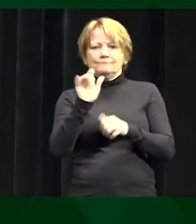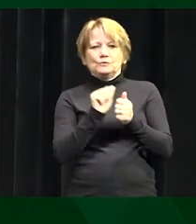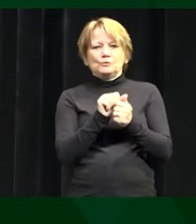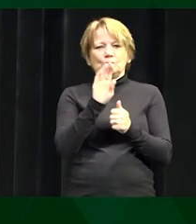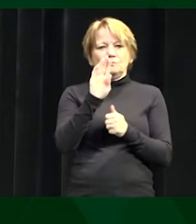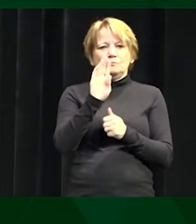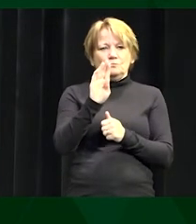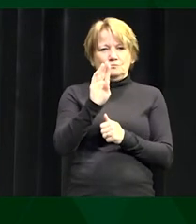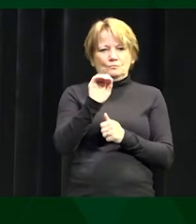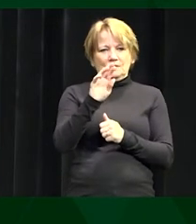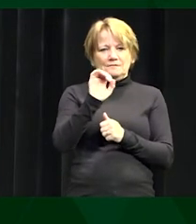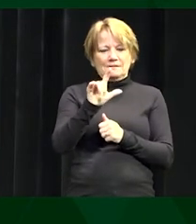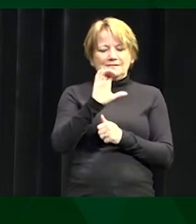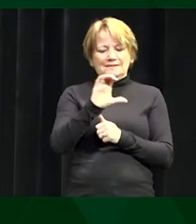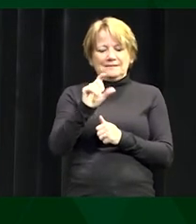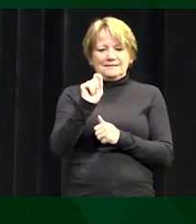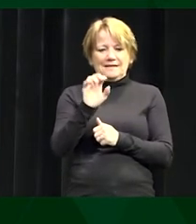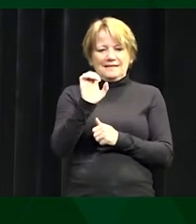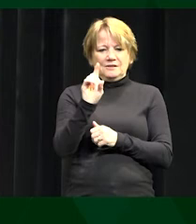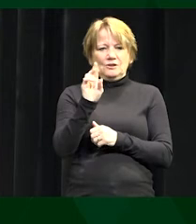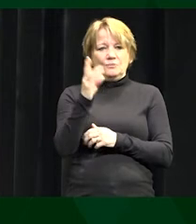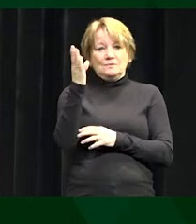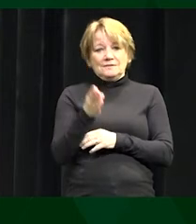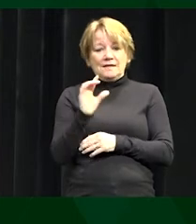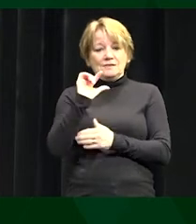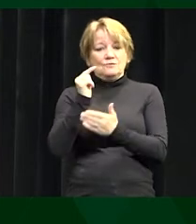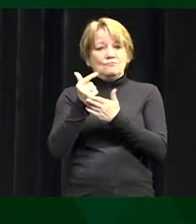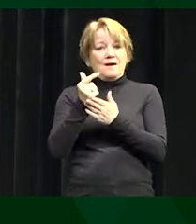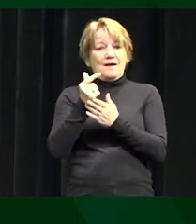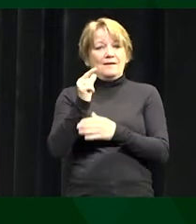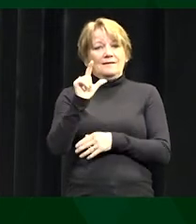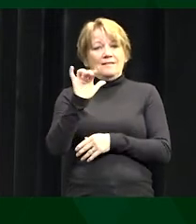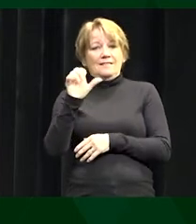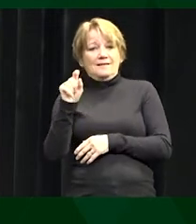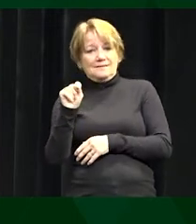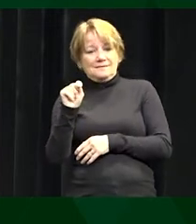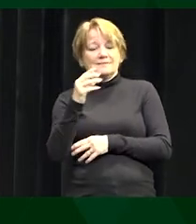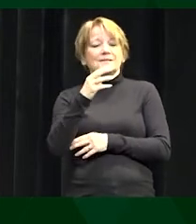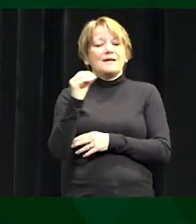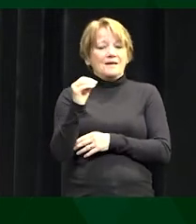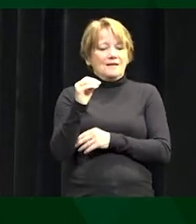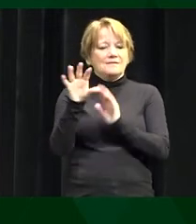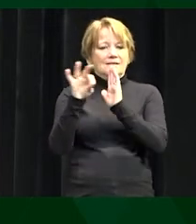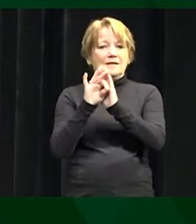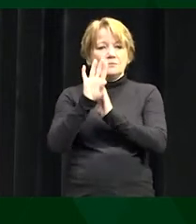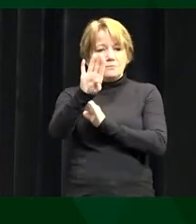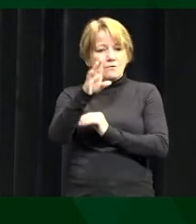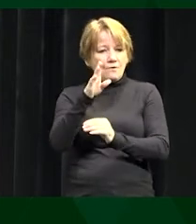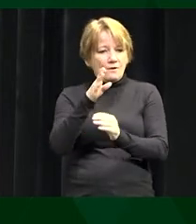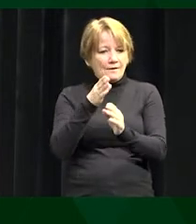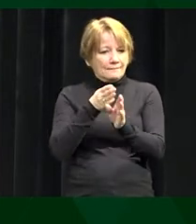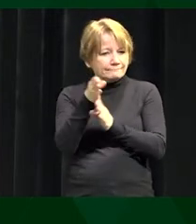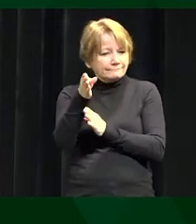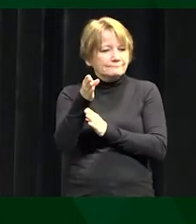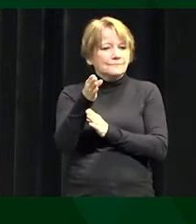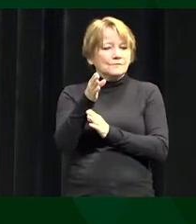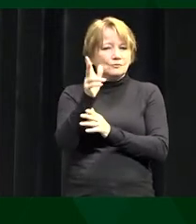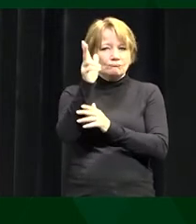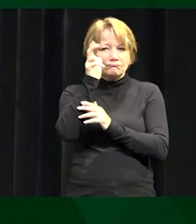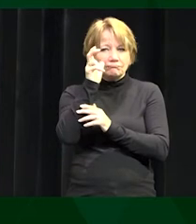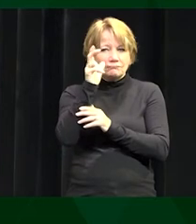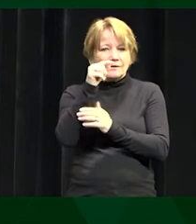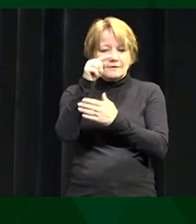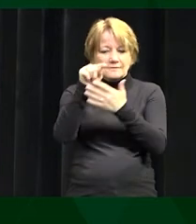graduates specifically if you're unsure which academic area your program falls